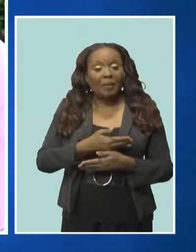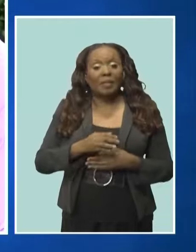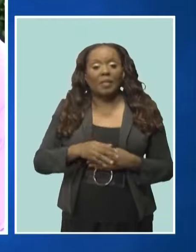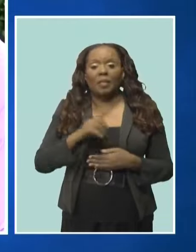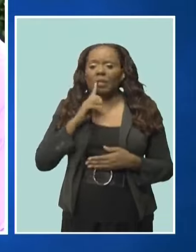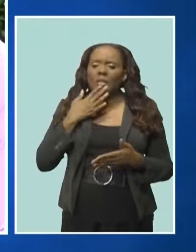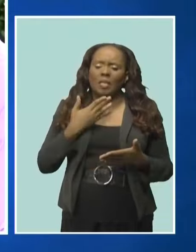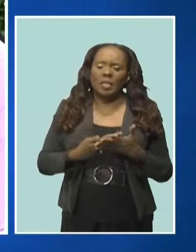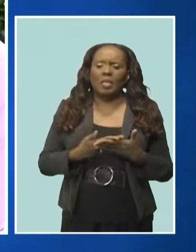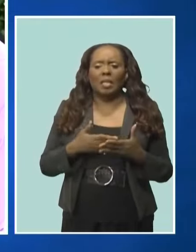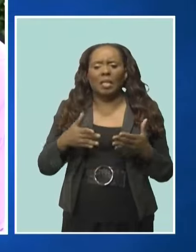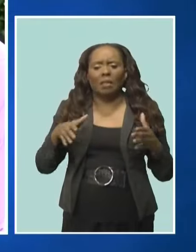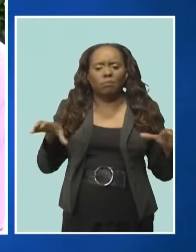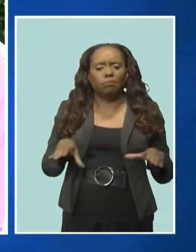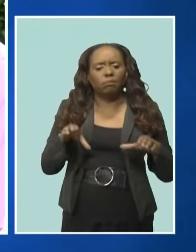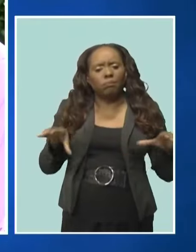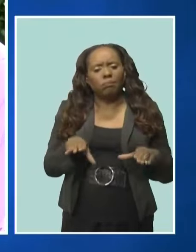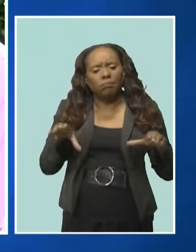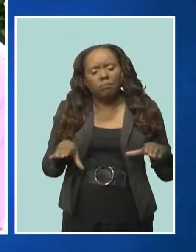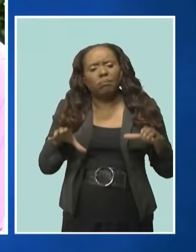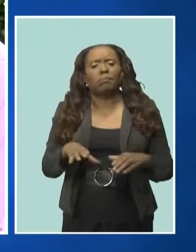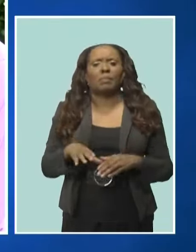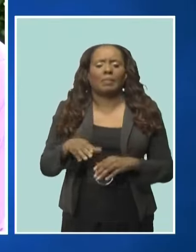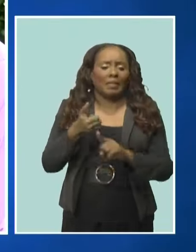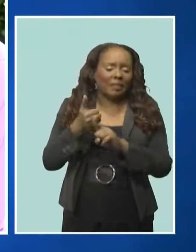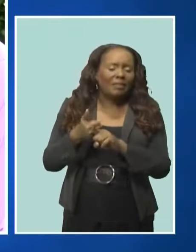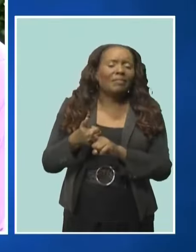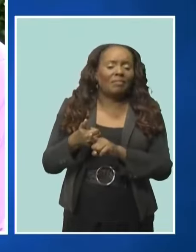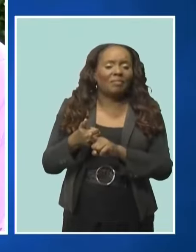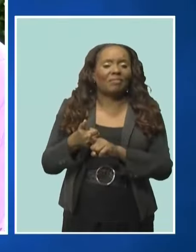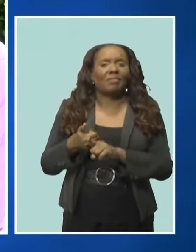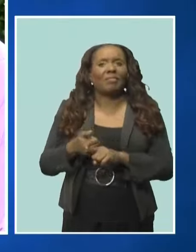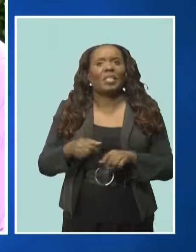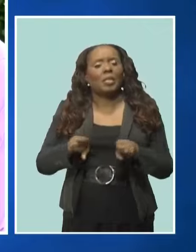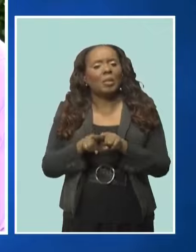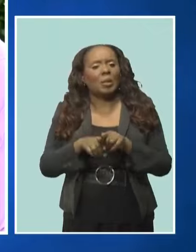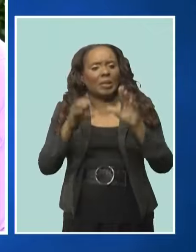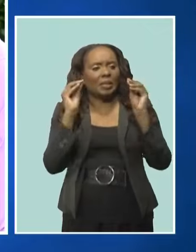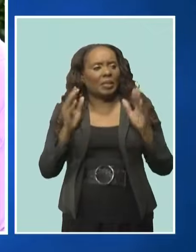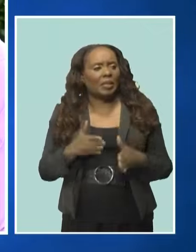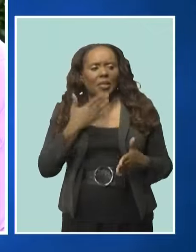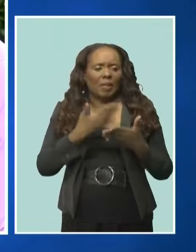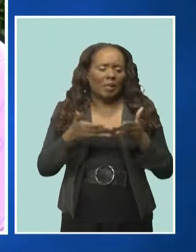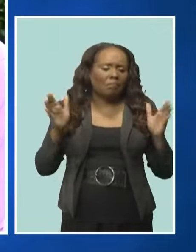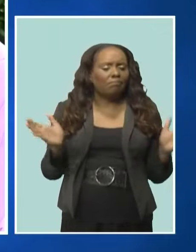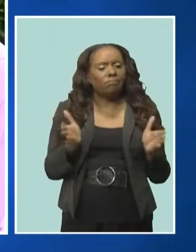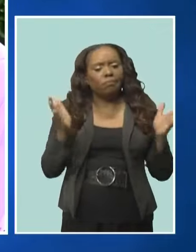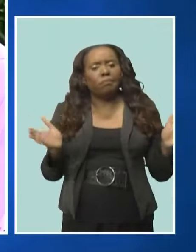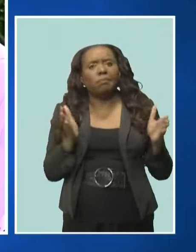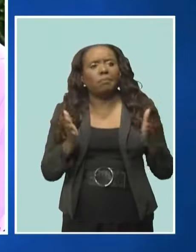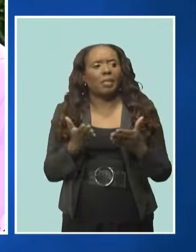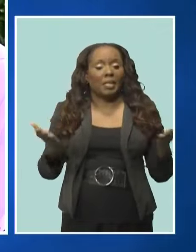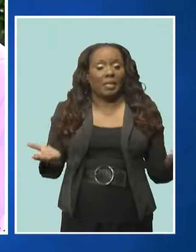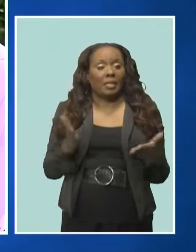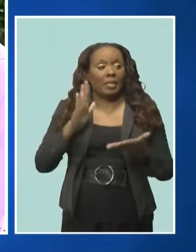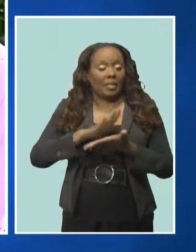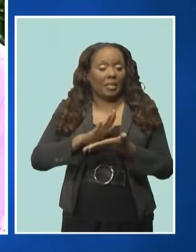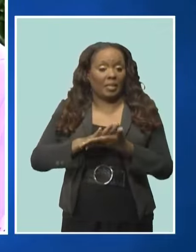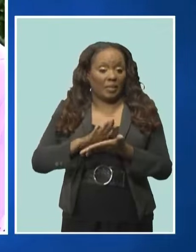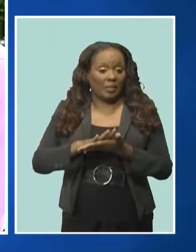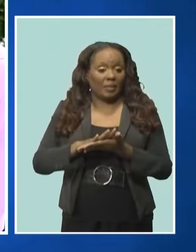she has put in on her own, and also the effort of her teachers here at the Providence